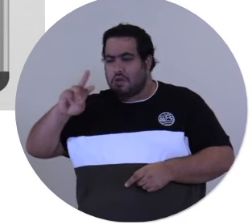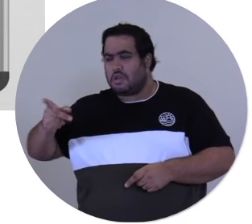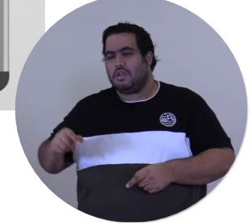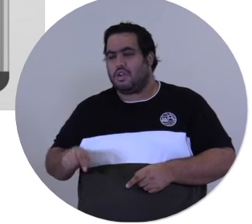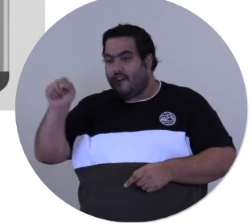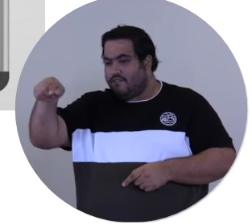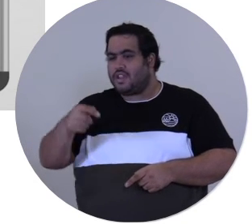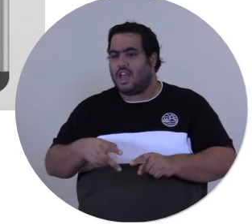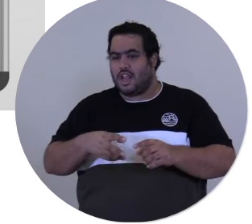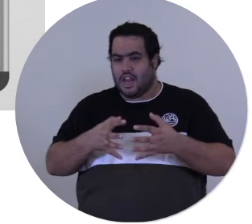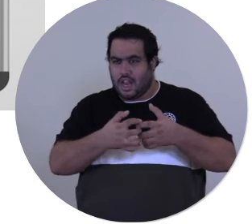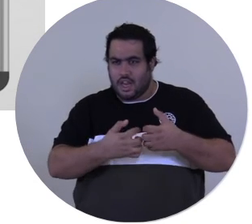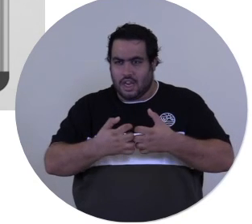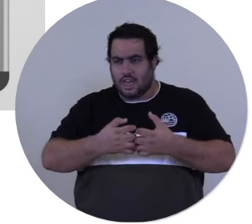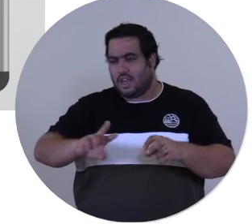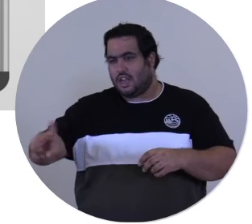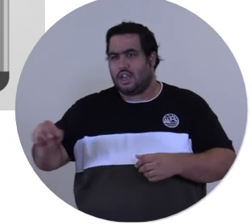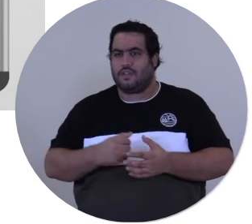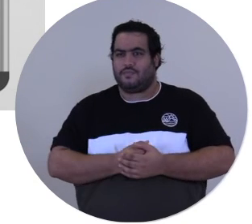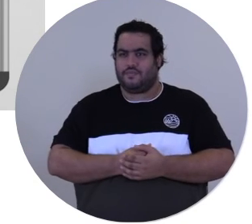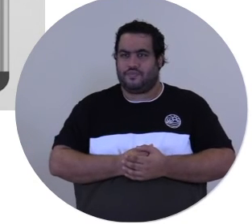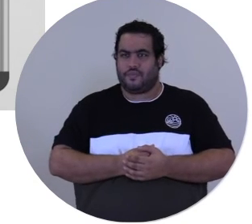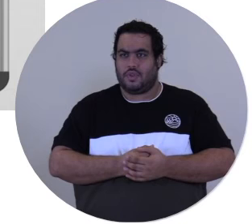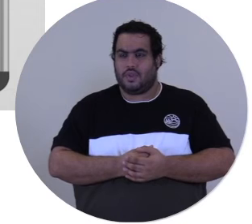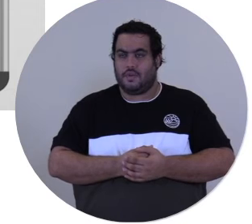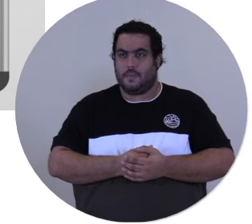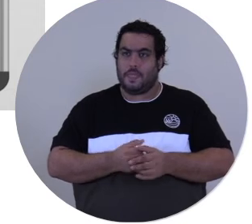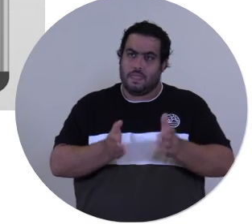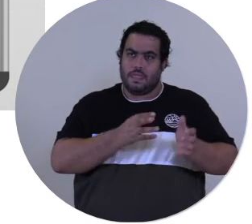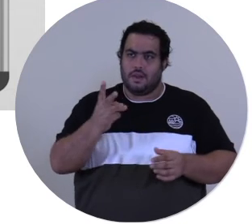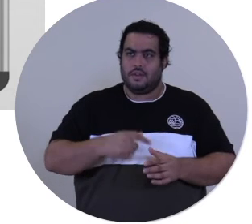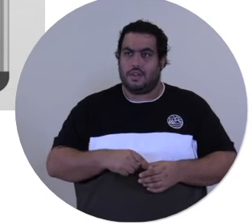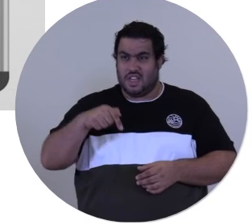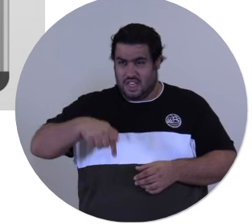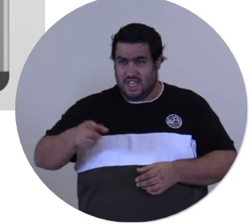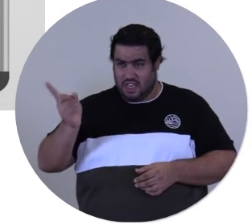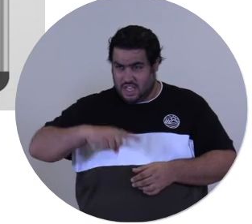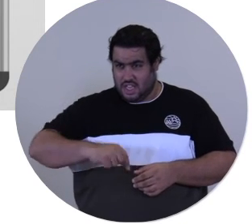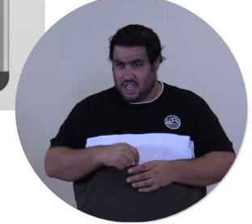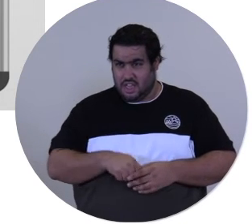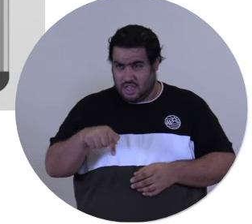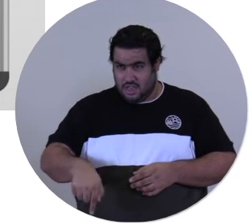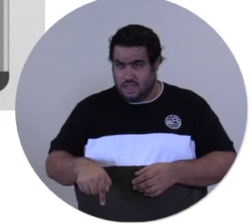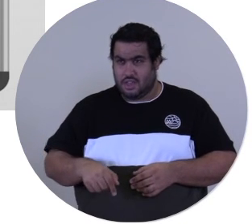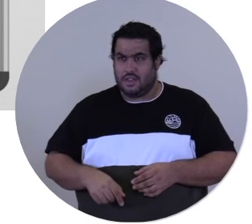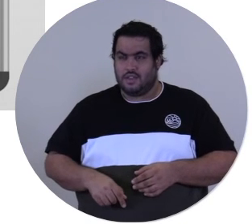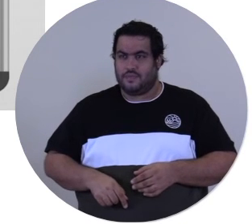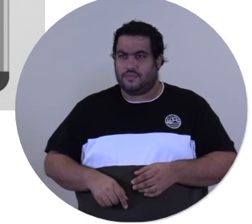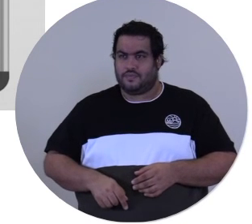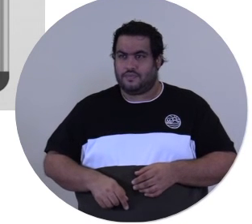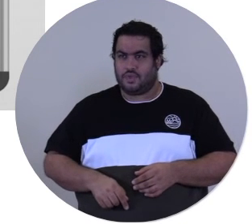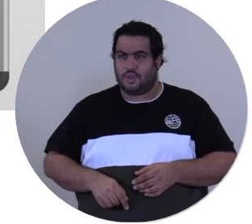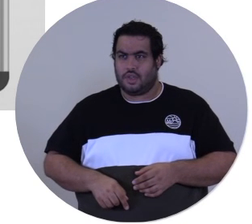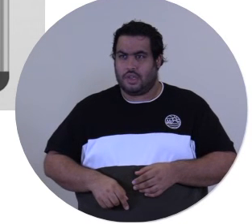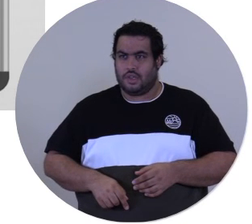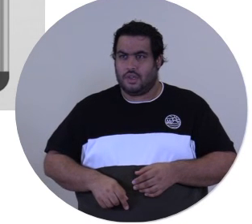These days, you can simply buy things using. Remember, these days you are buying things. What are you